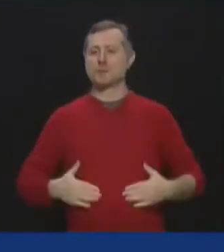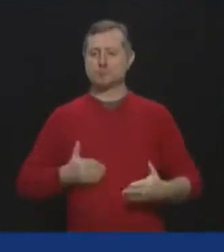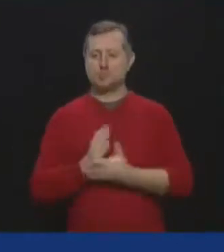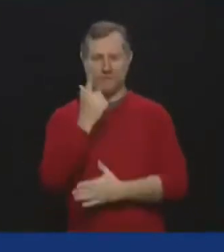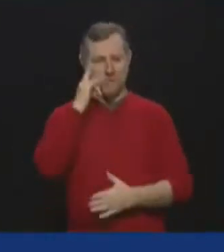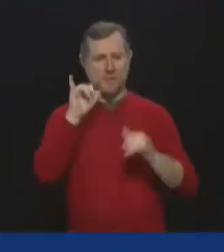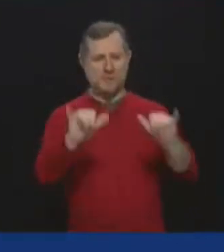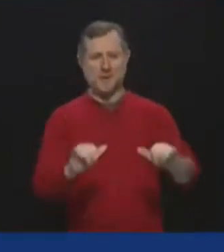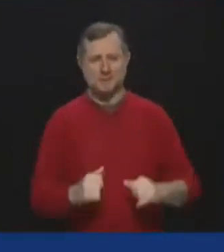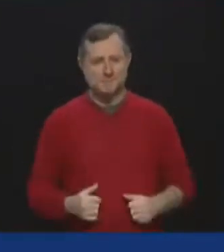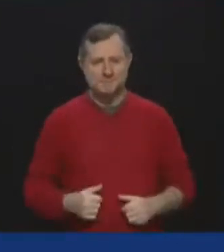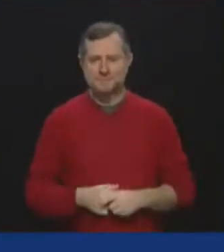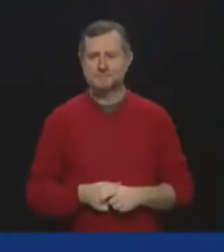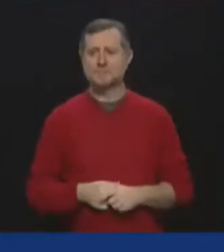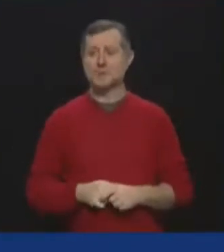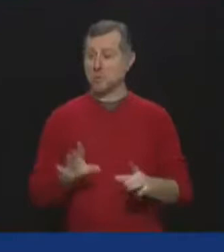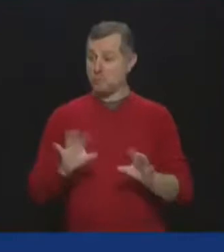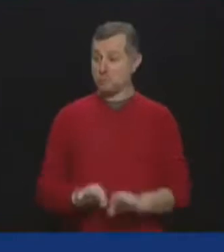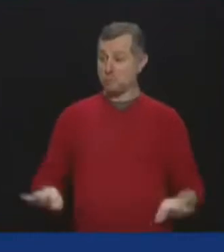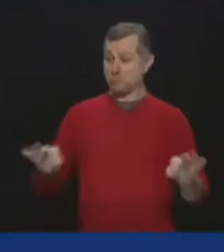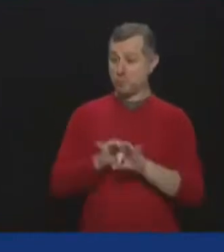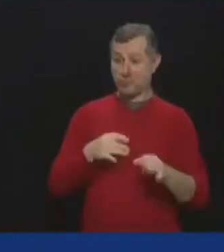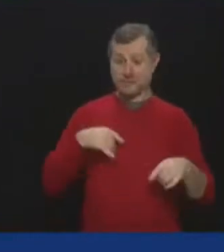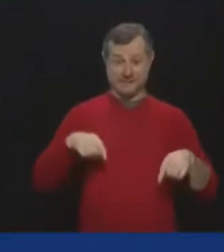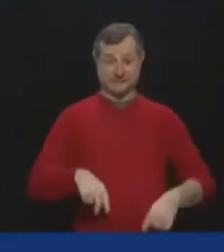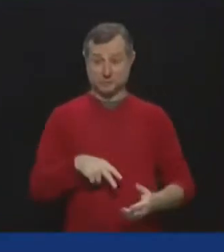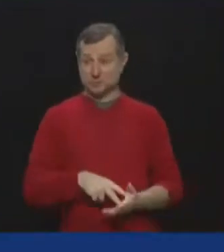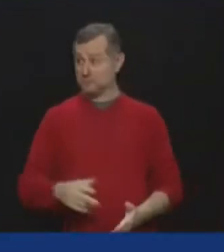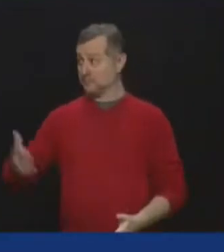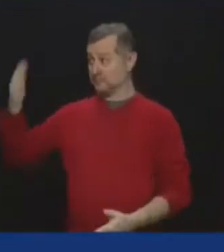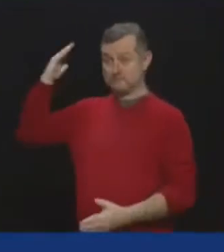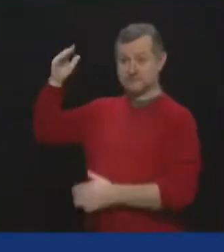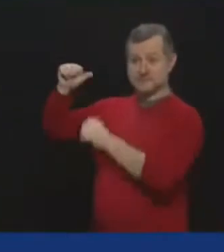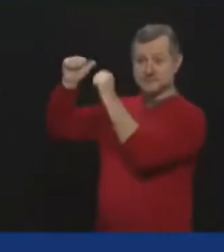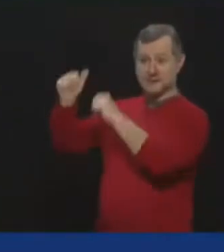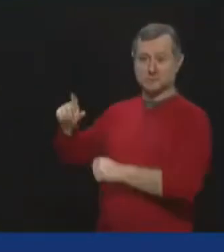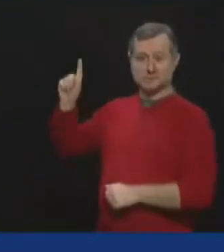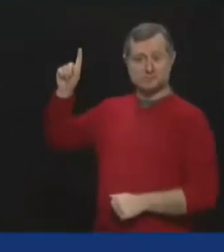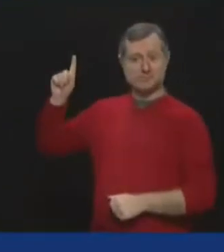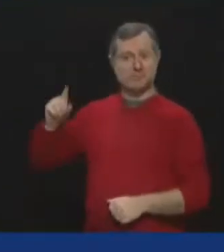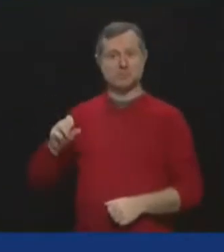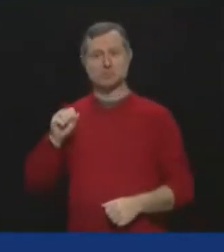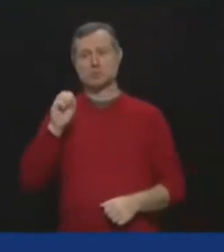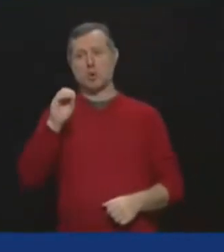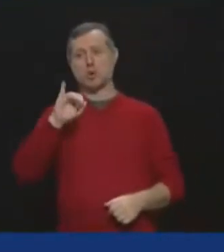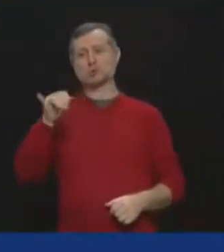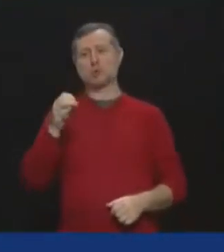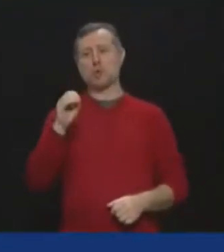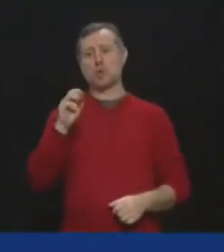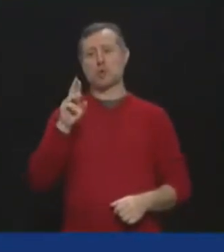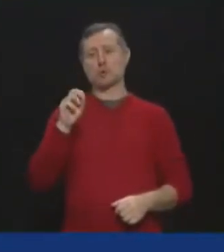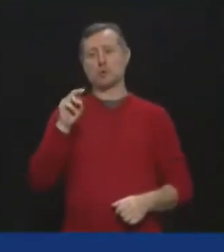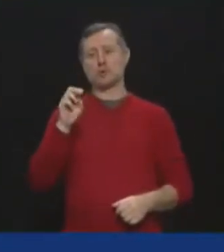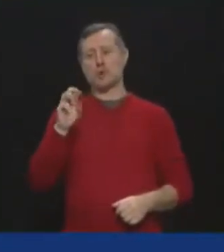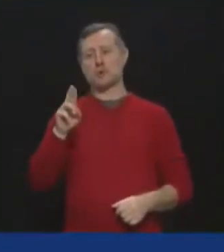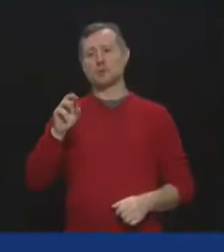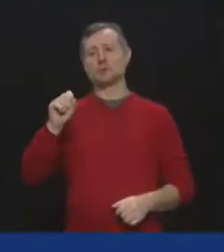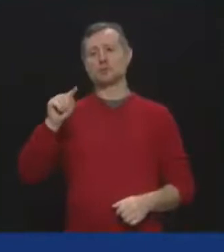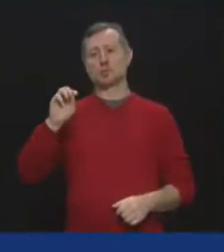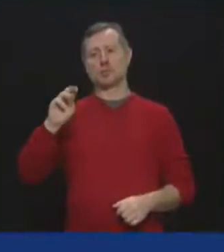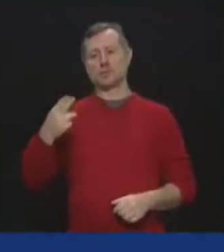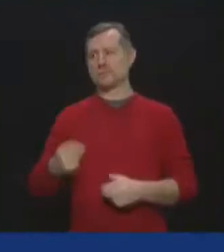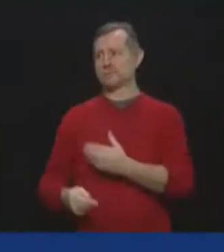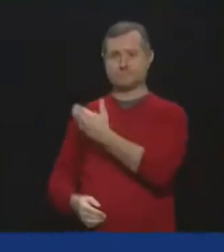meaningful that we are standing in this park, that we have Sojourner Truth standing behind us, or she's sitting actually, sitting behind us. And we